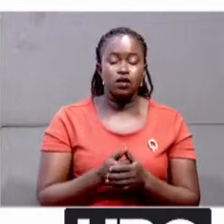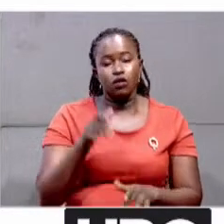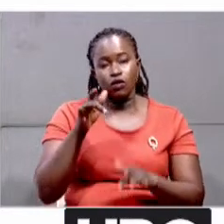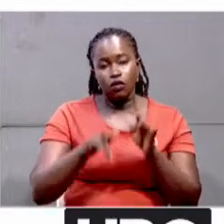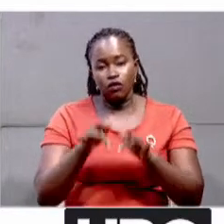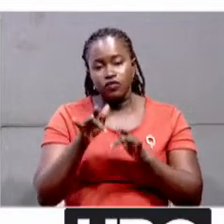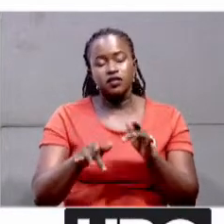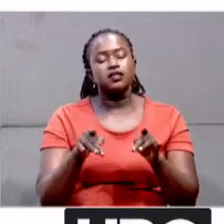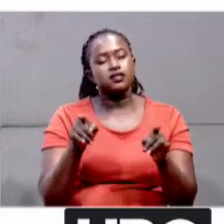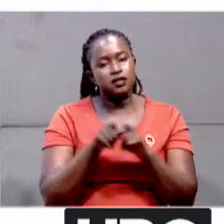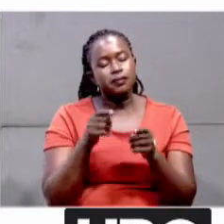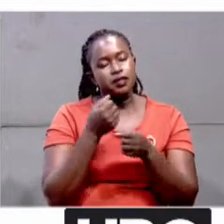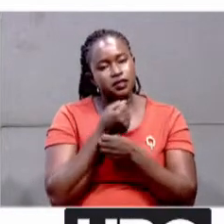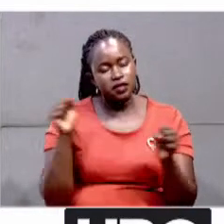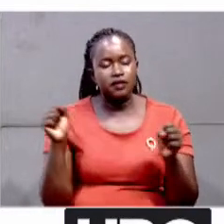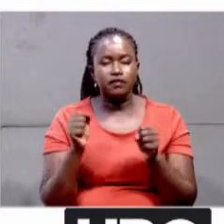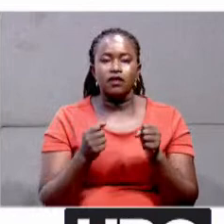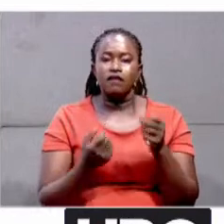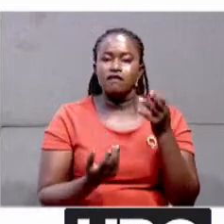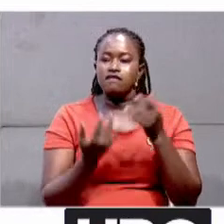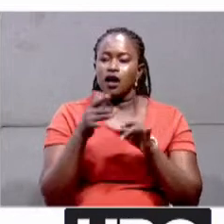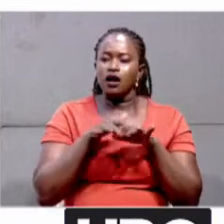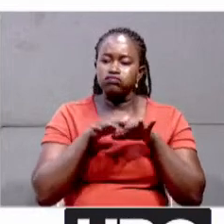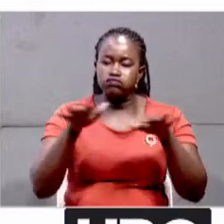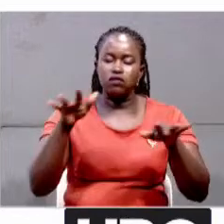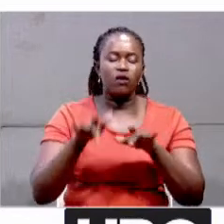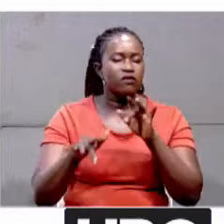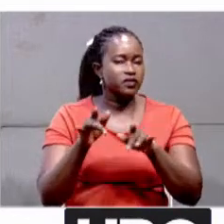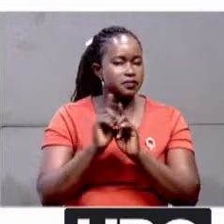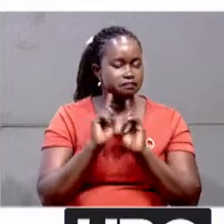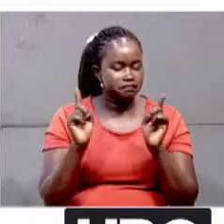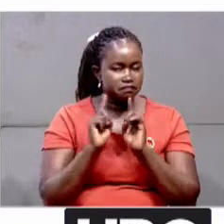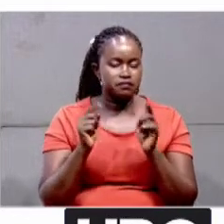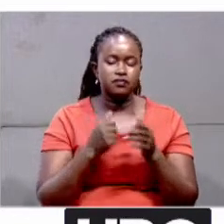are also safe. Fire did not reach the offices.